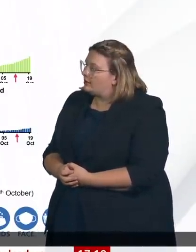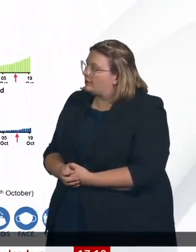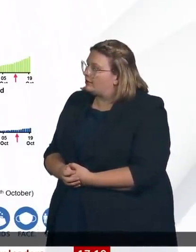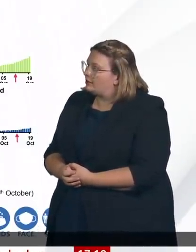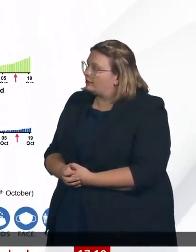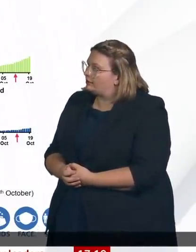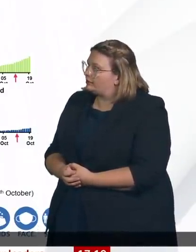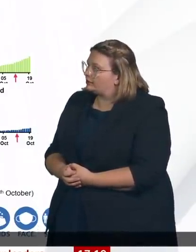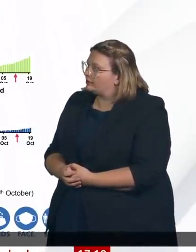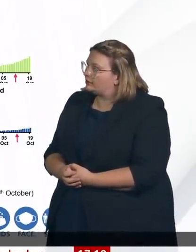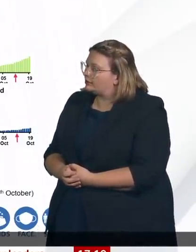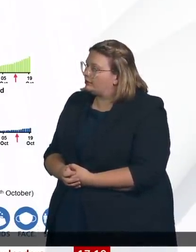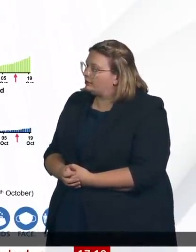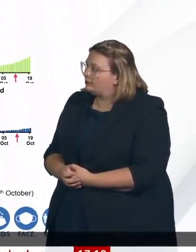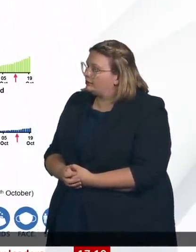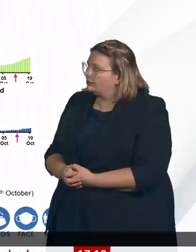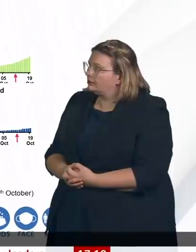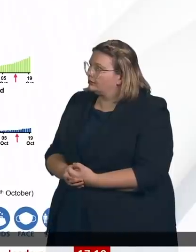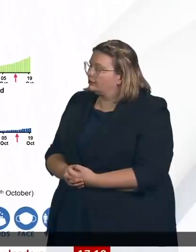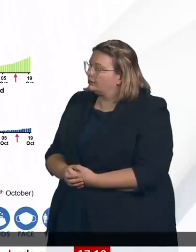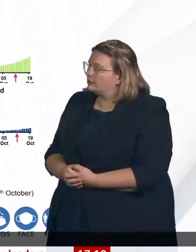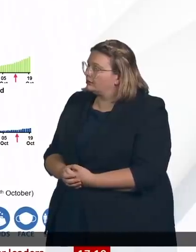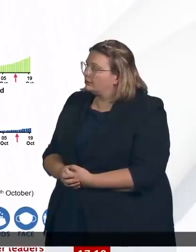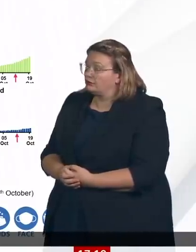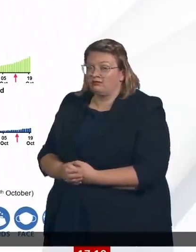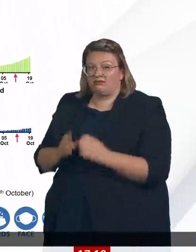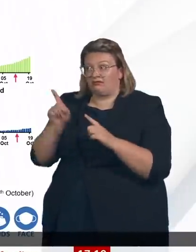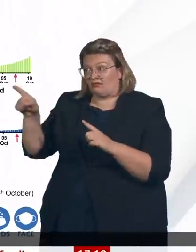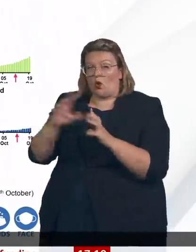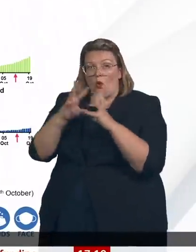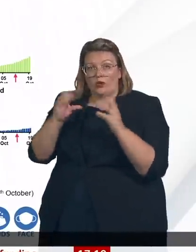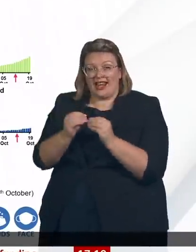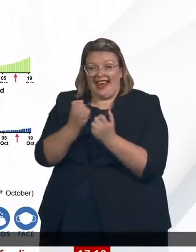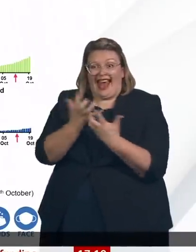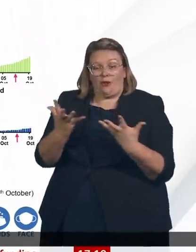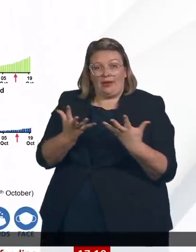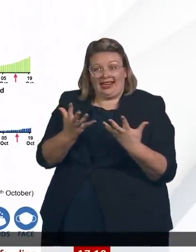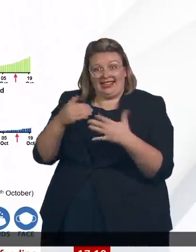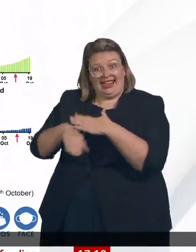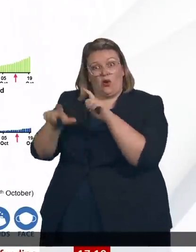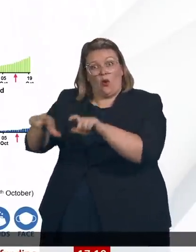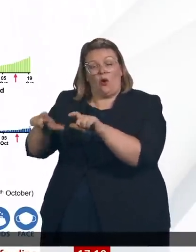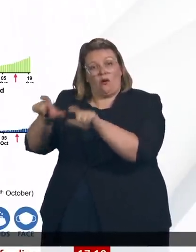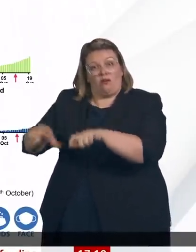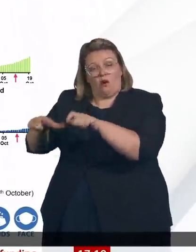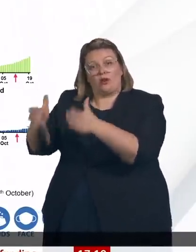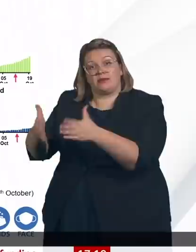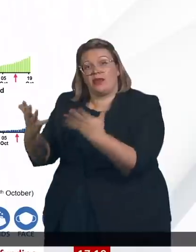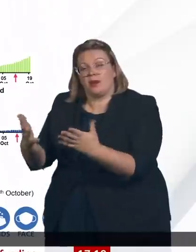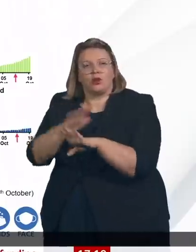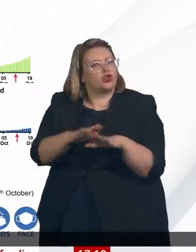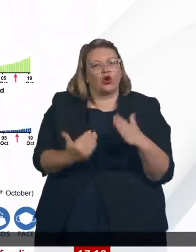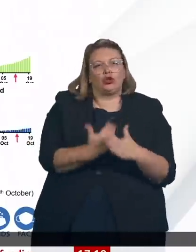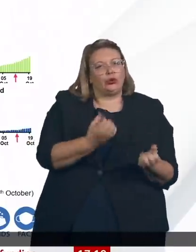are total numbers of patients in hospital with COVID-19 as opposed to new admissions.